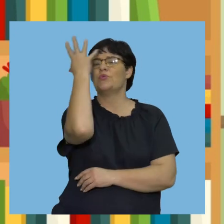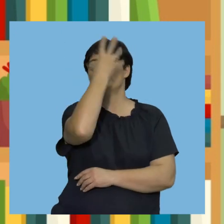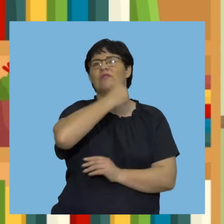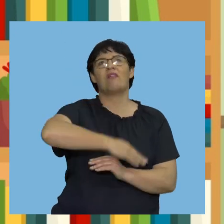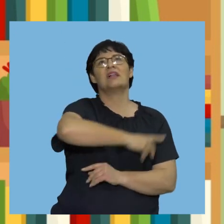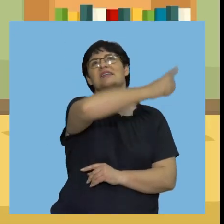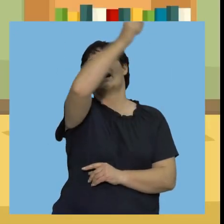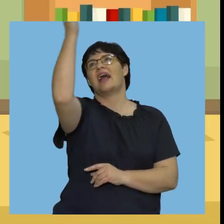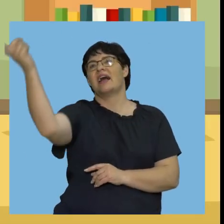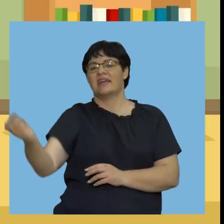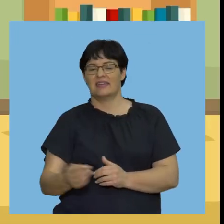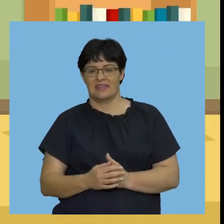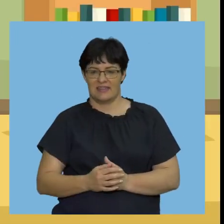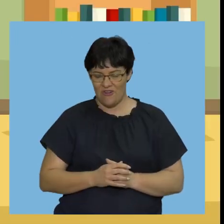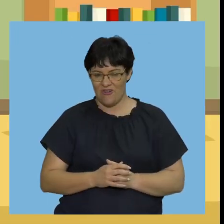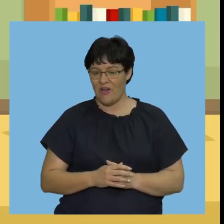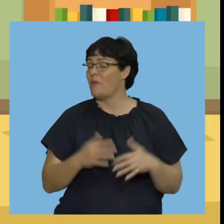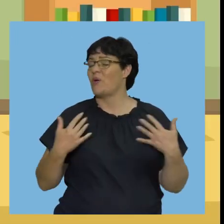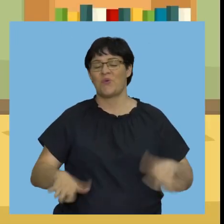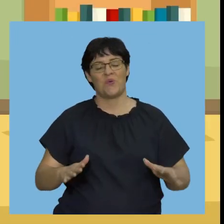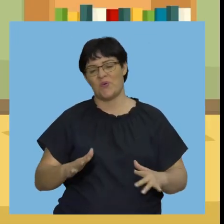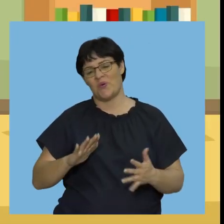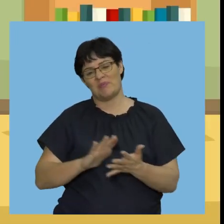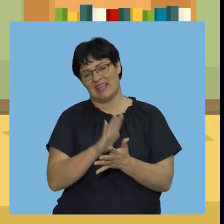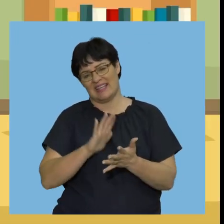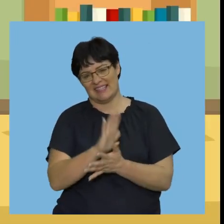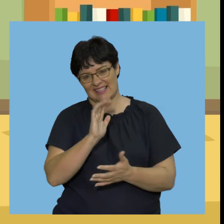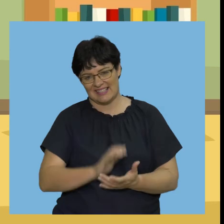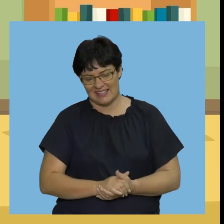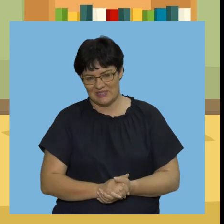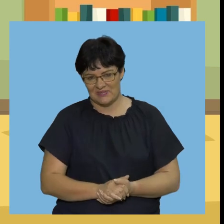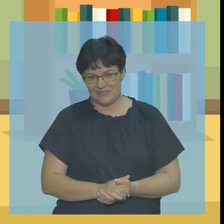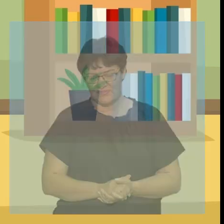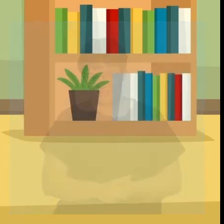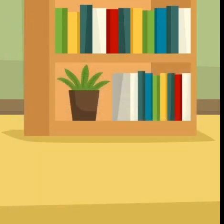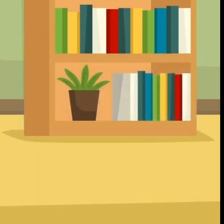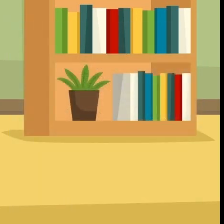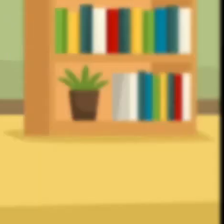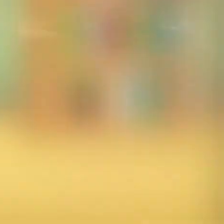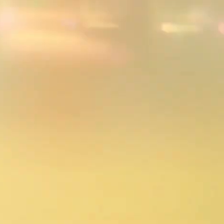sky. Well done, grade 4s. I'm so pleased.